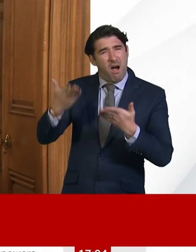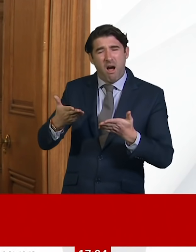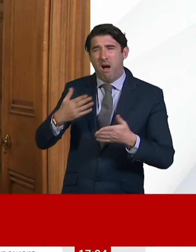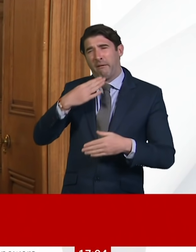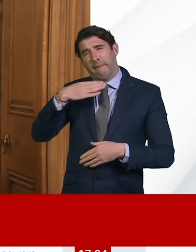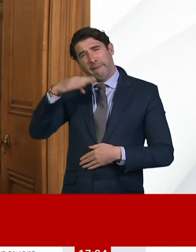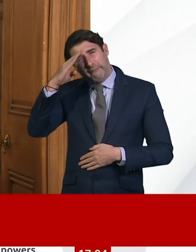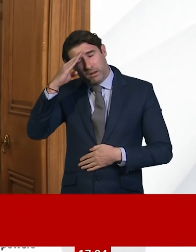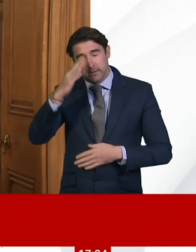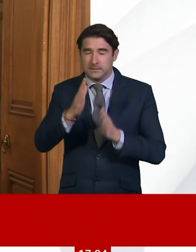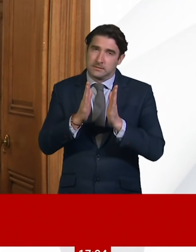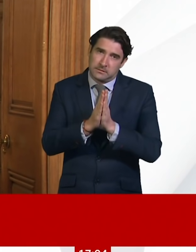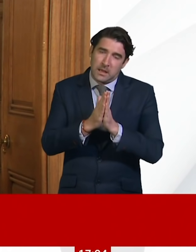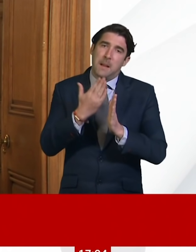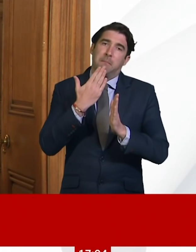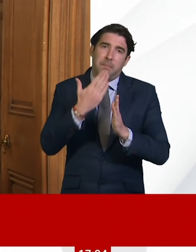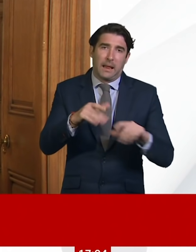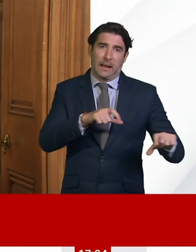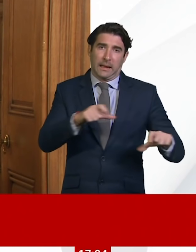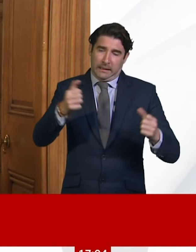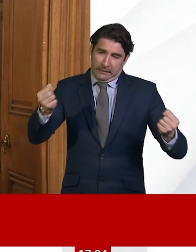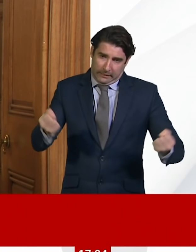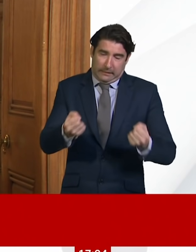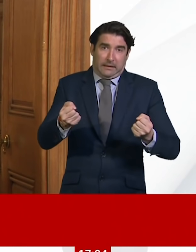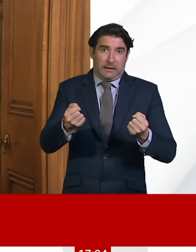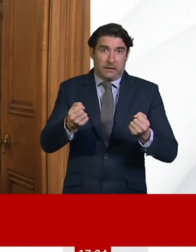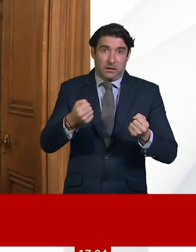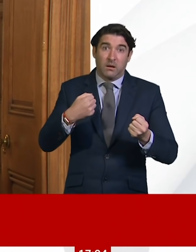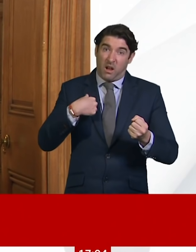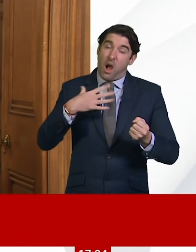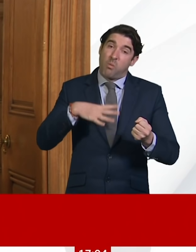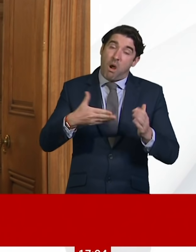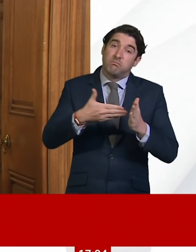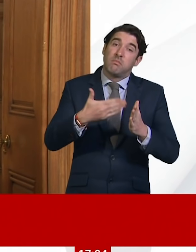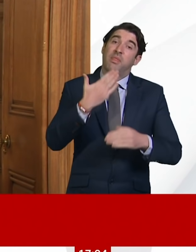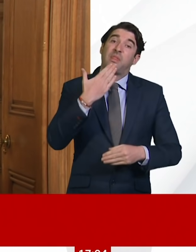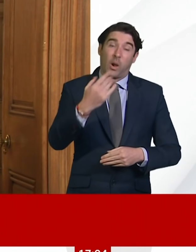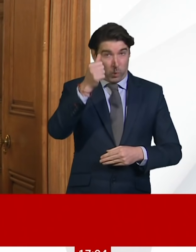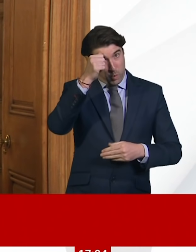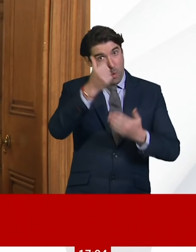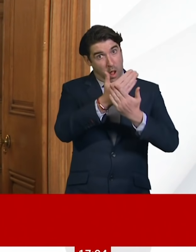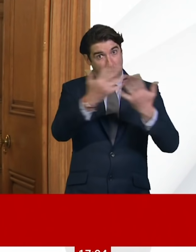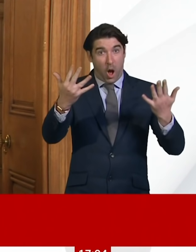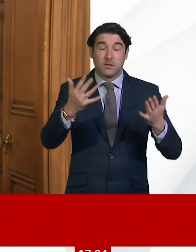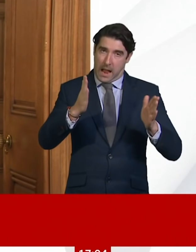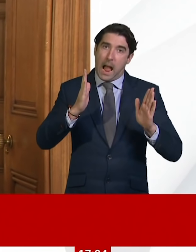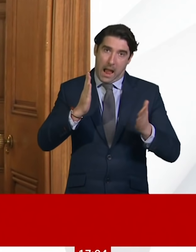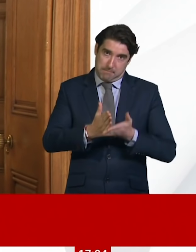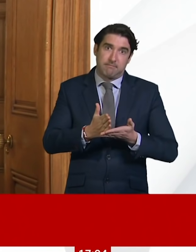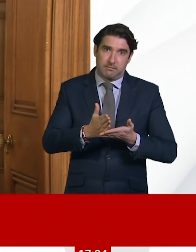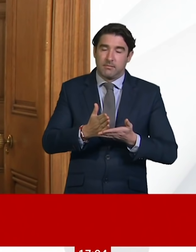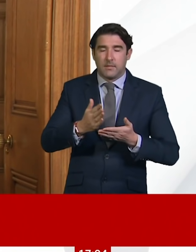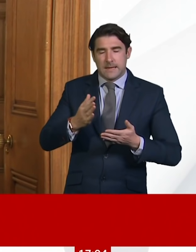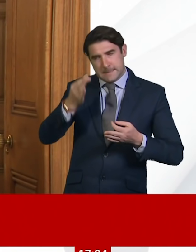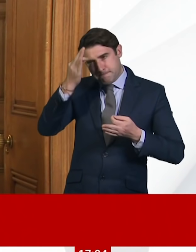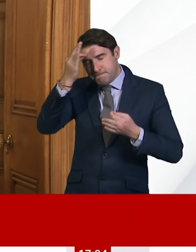fantastic national effort that we are seeing and continuing to see. And no matter how impatient we may be, how fed up